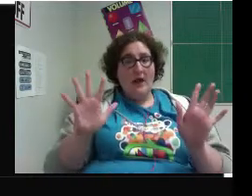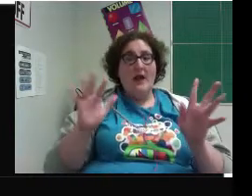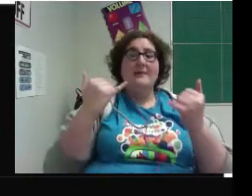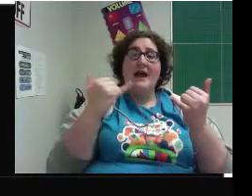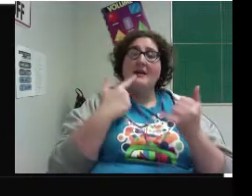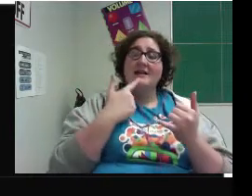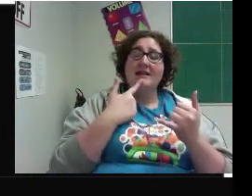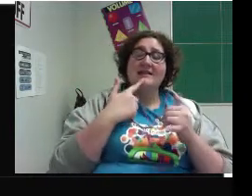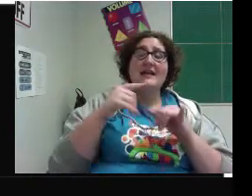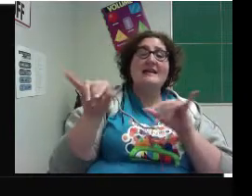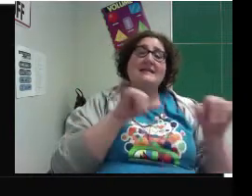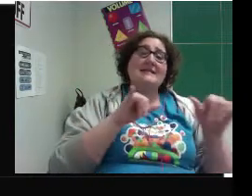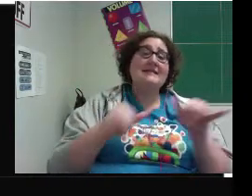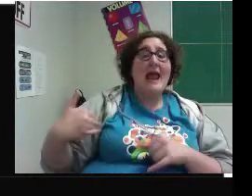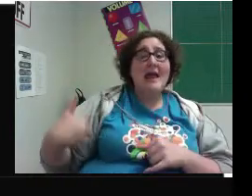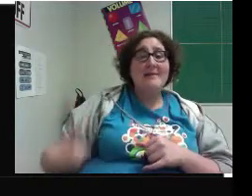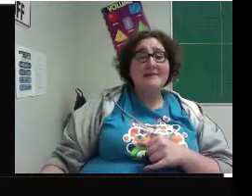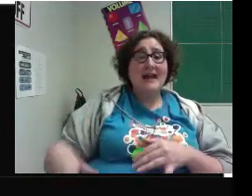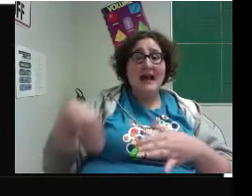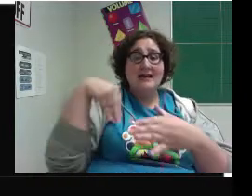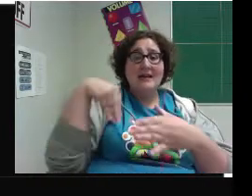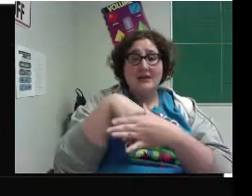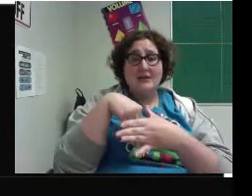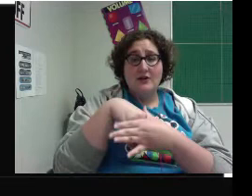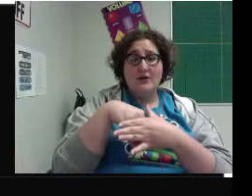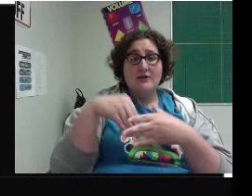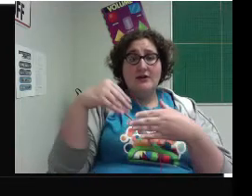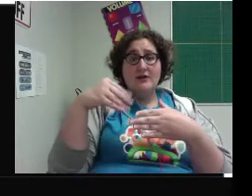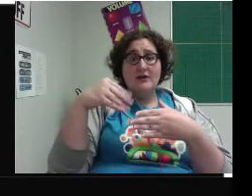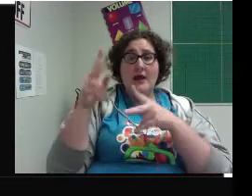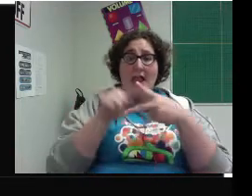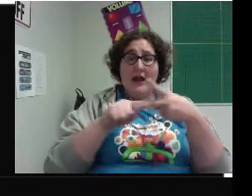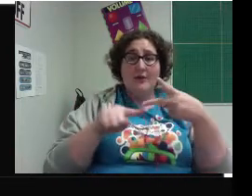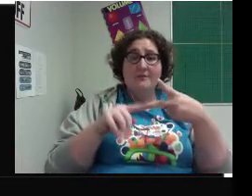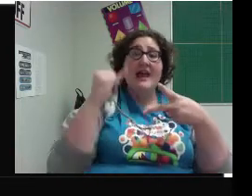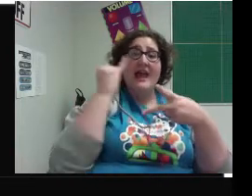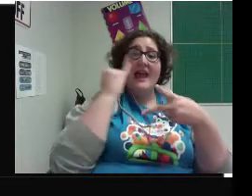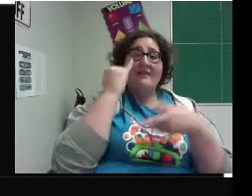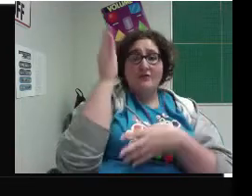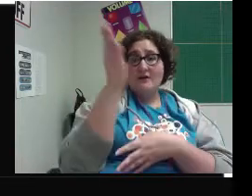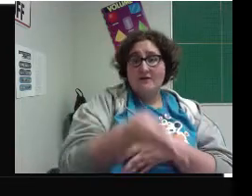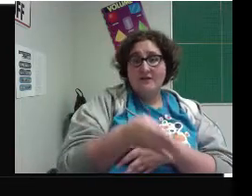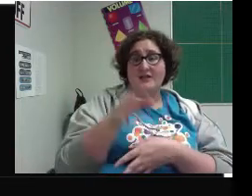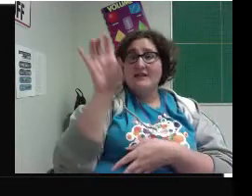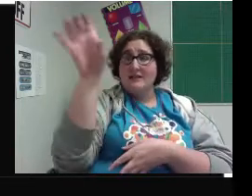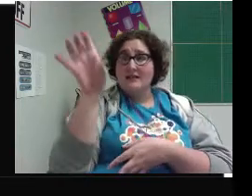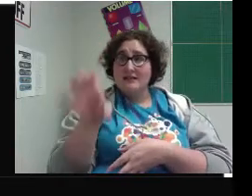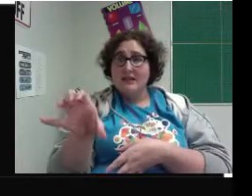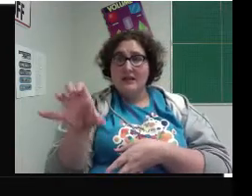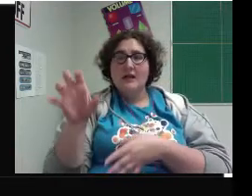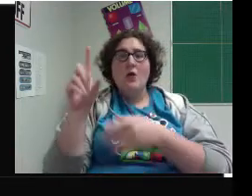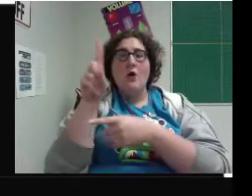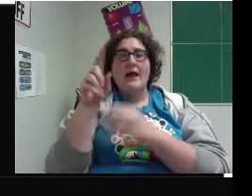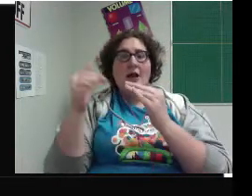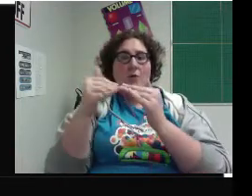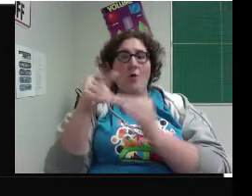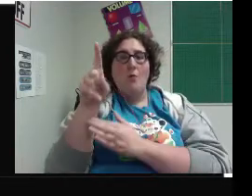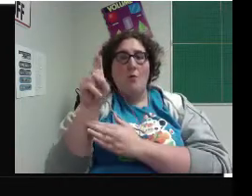side interior angles. If a transversal intersects two parallel lines, then the same side interior angles are supplementary.